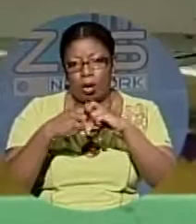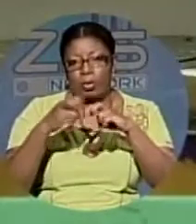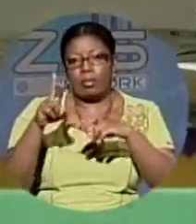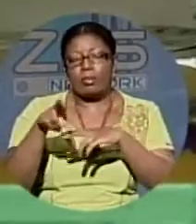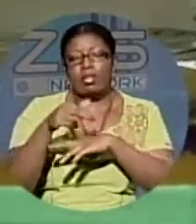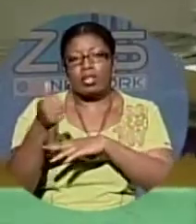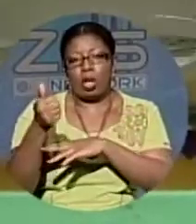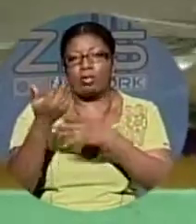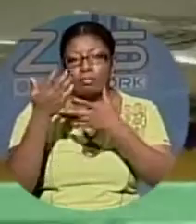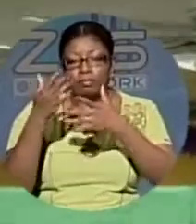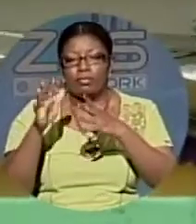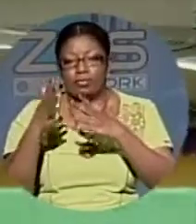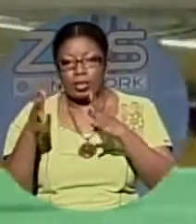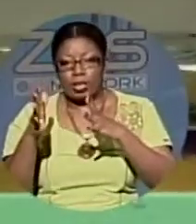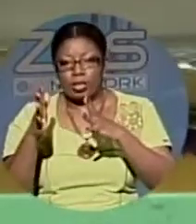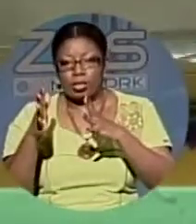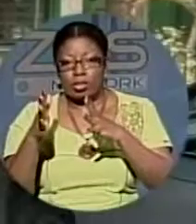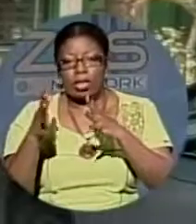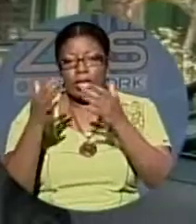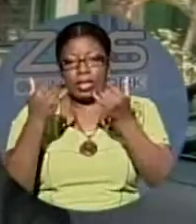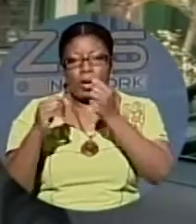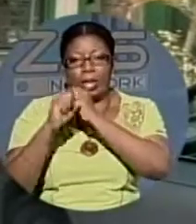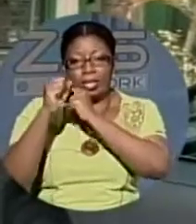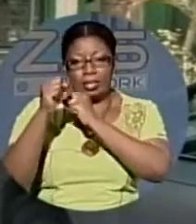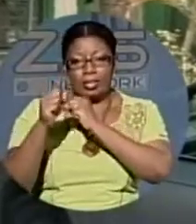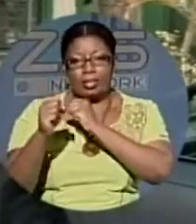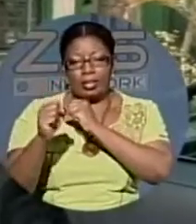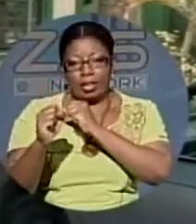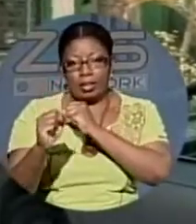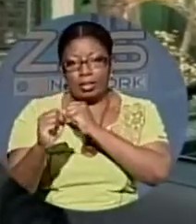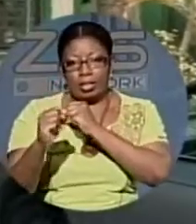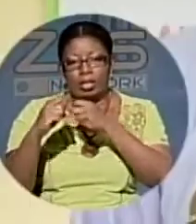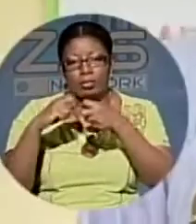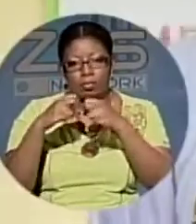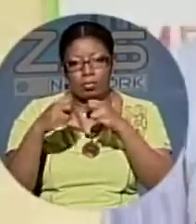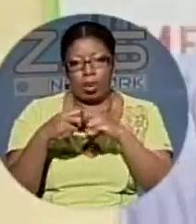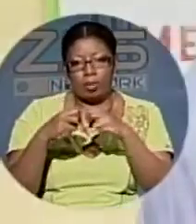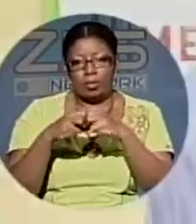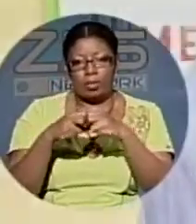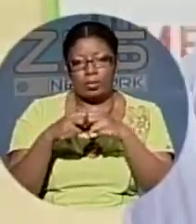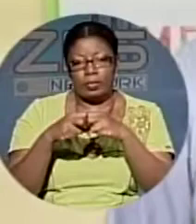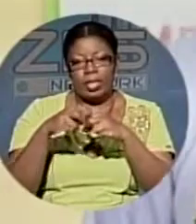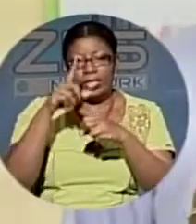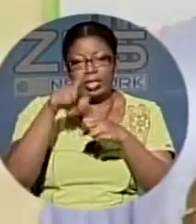one outstanding matter his team of teachers are looking to immediately have resolved. Well, I have